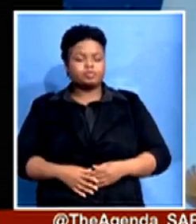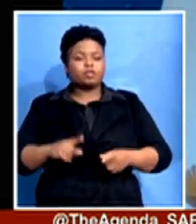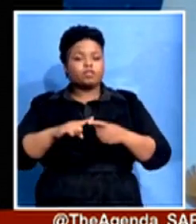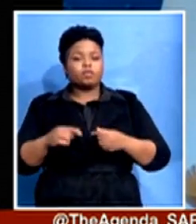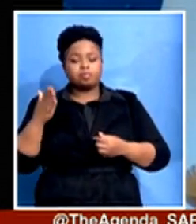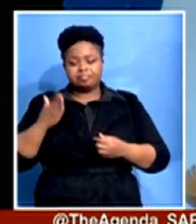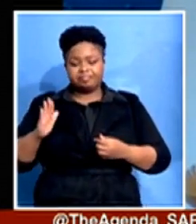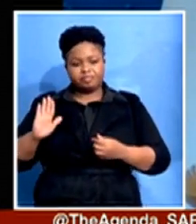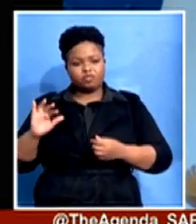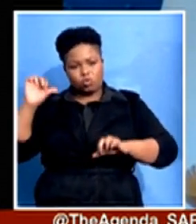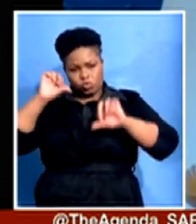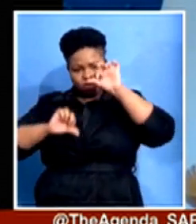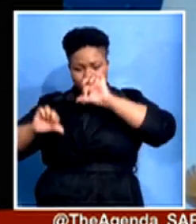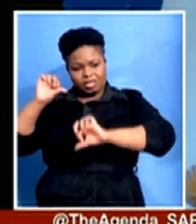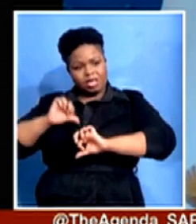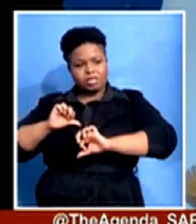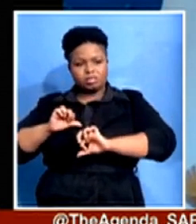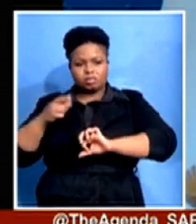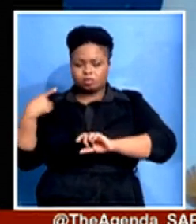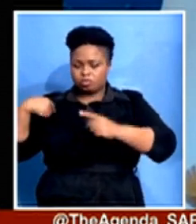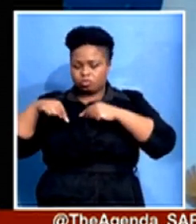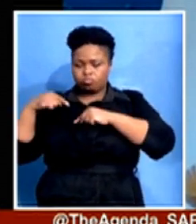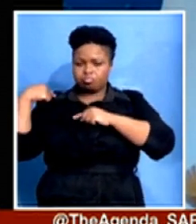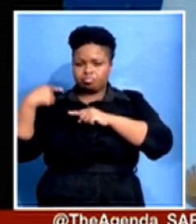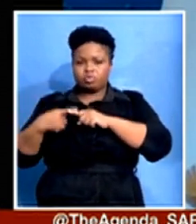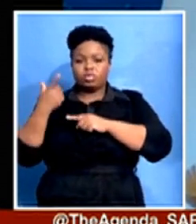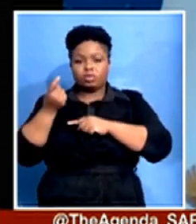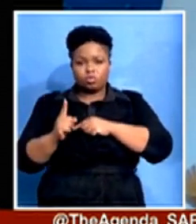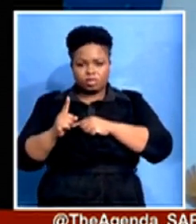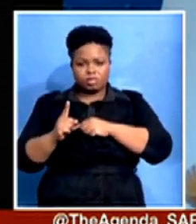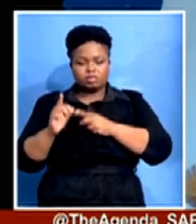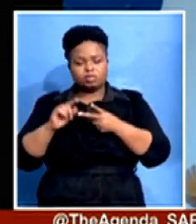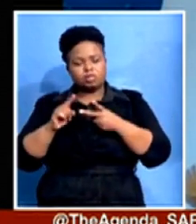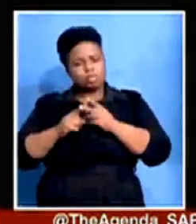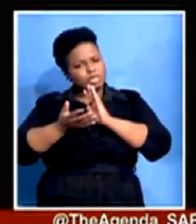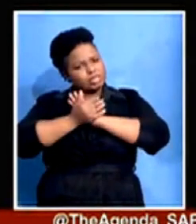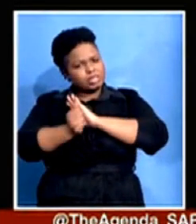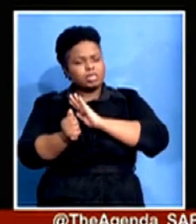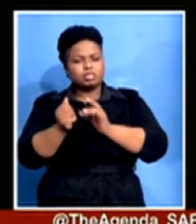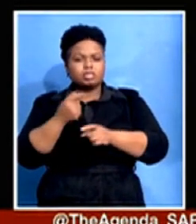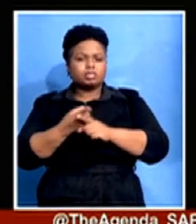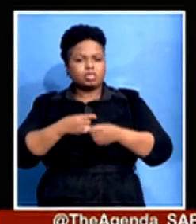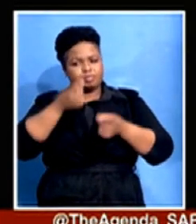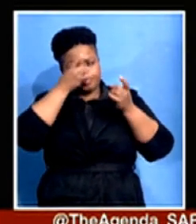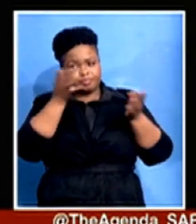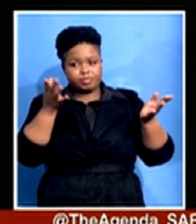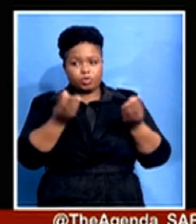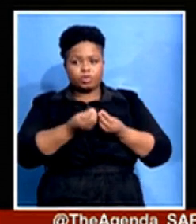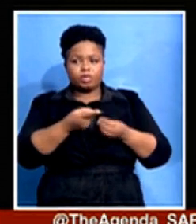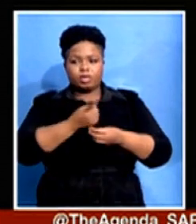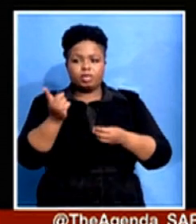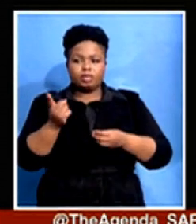we did as science, and this is the capability I'm sharing with yourselves on what we did.